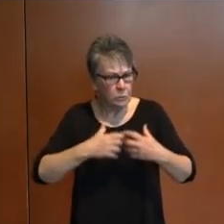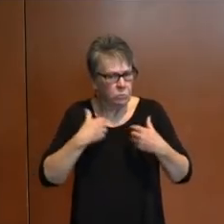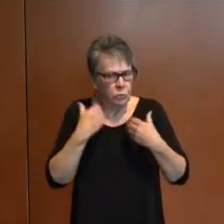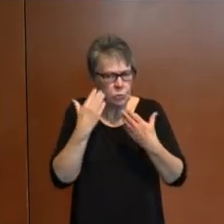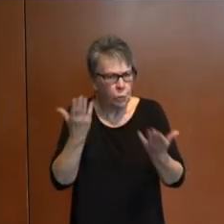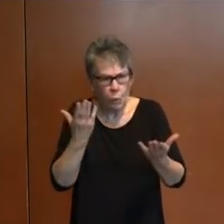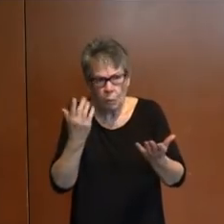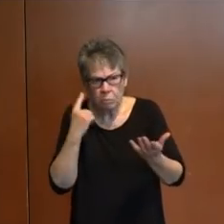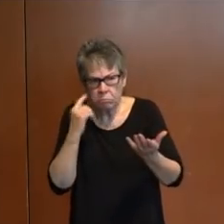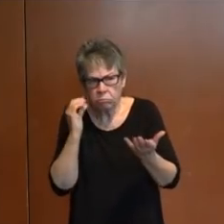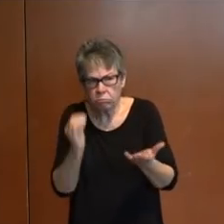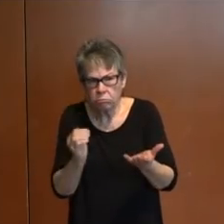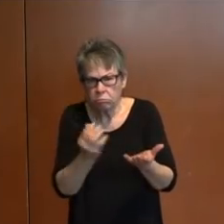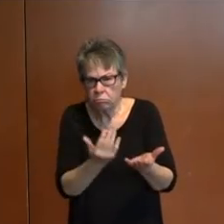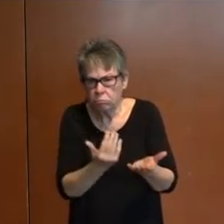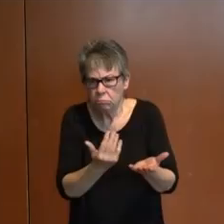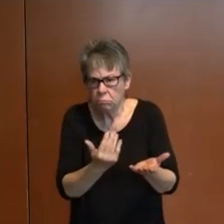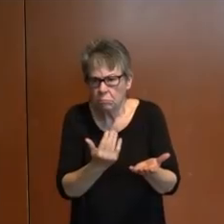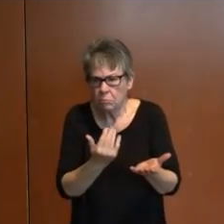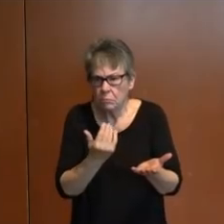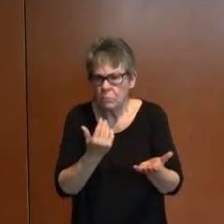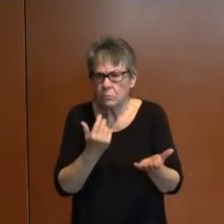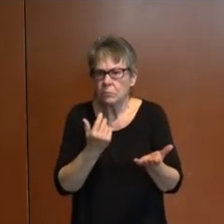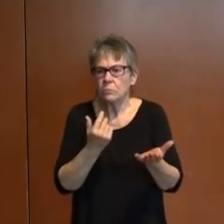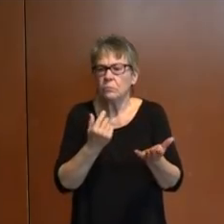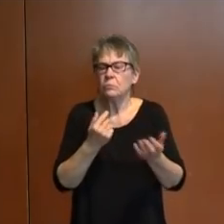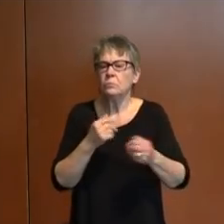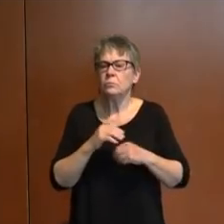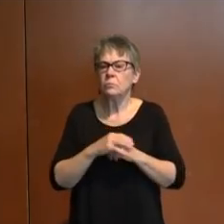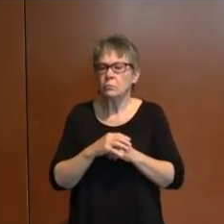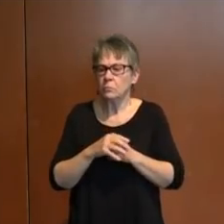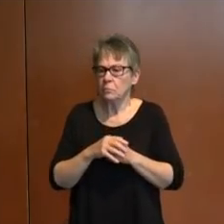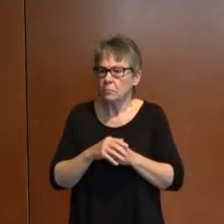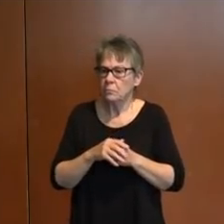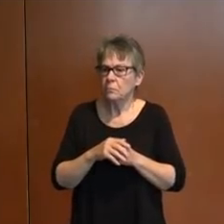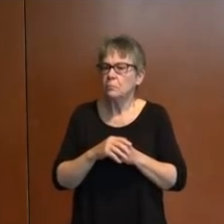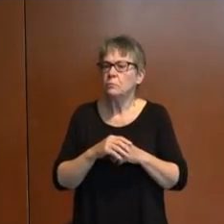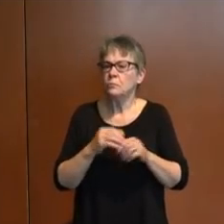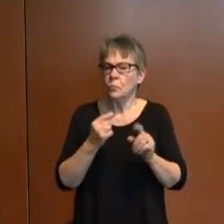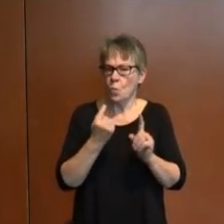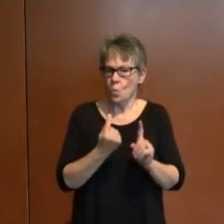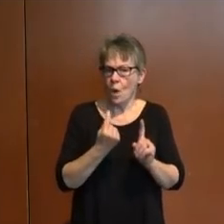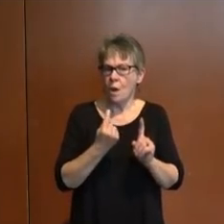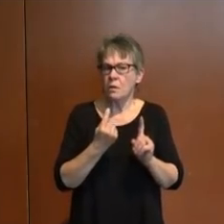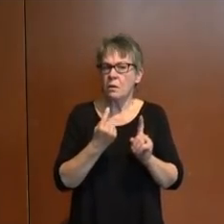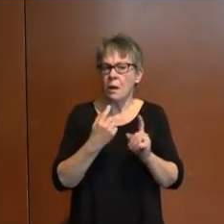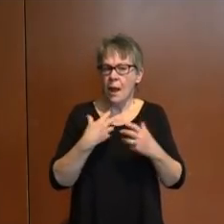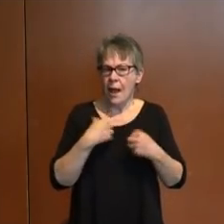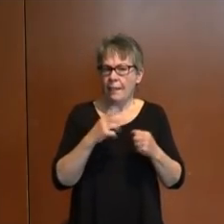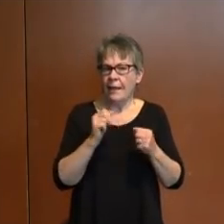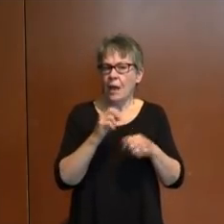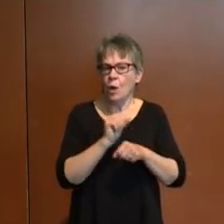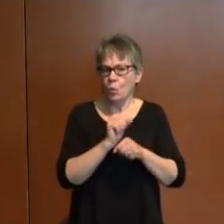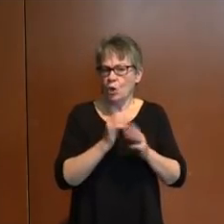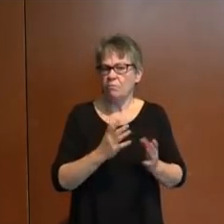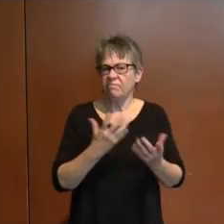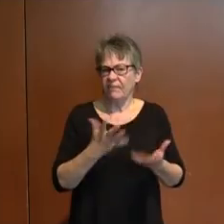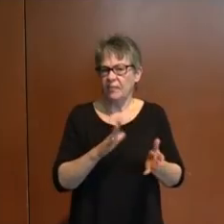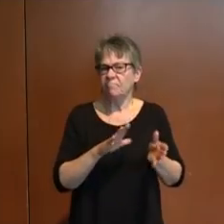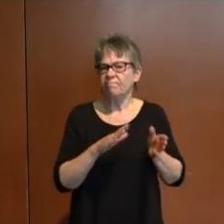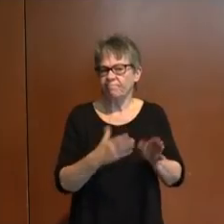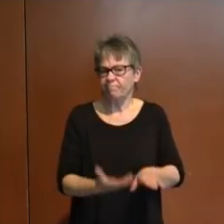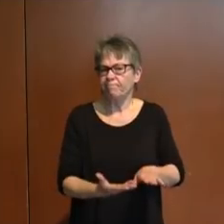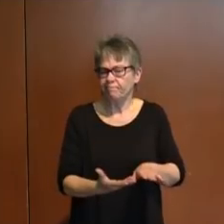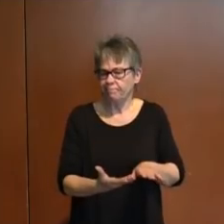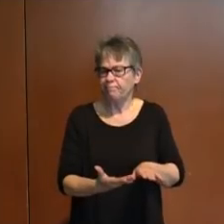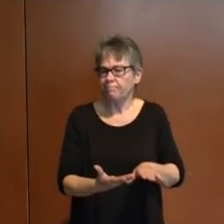a healthcare worker that expires as a result of COVID-19,